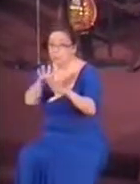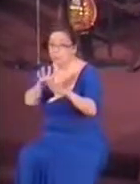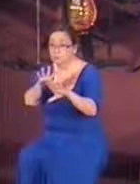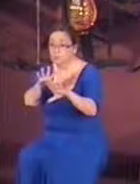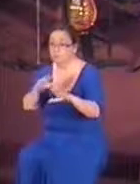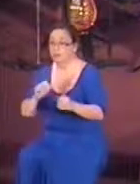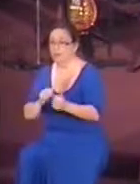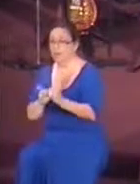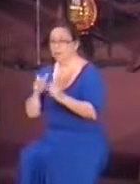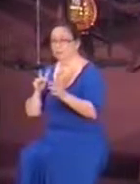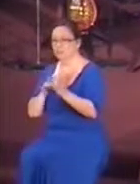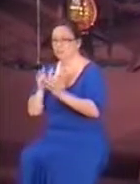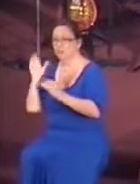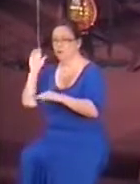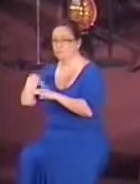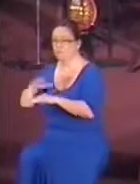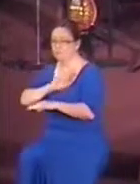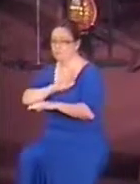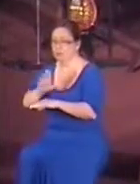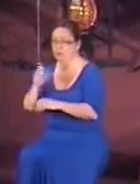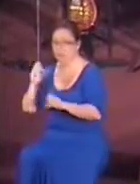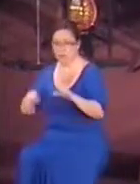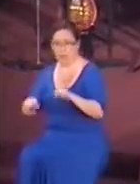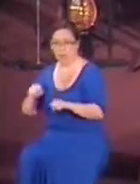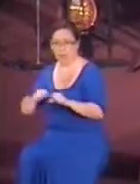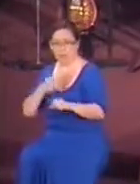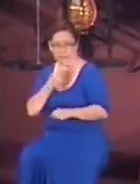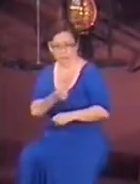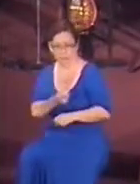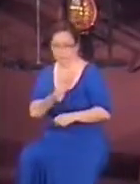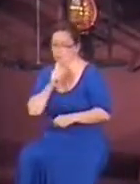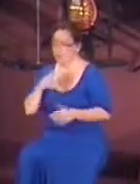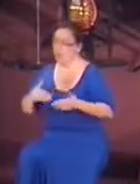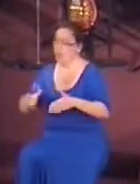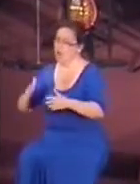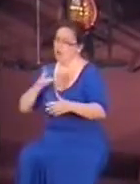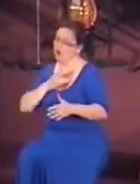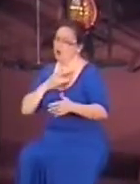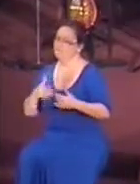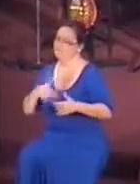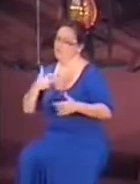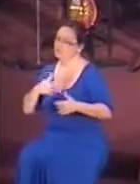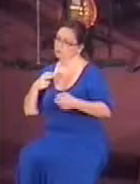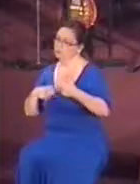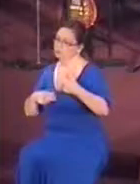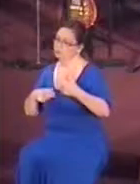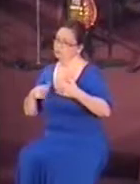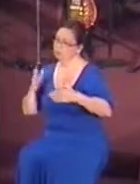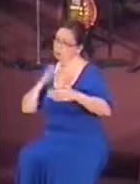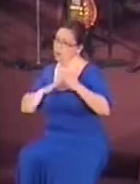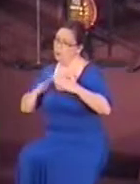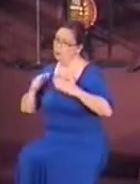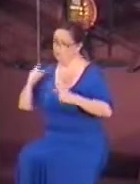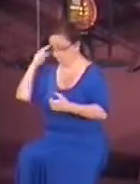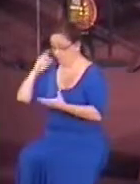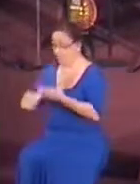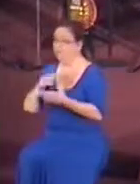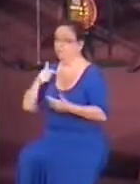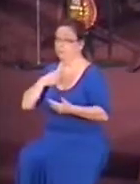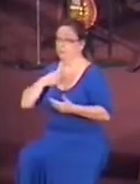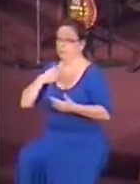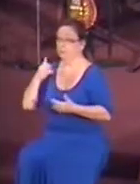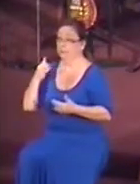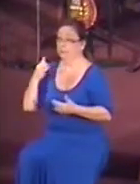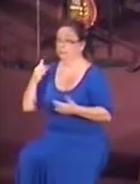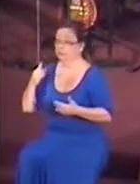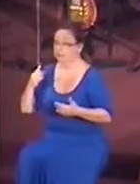Jesus overcome their doubt? Well, he said things like, don't let your heart be troubled. Believe in me. And if you can't believe in the